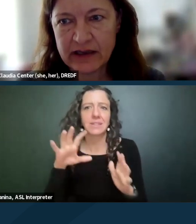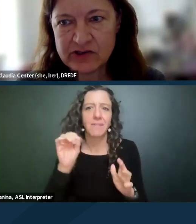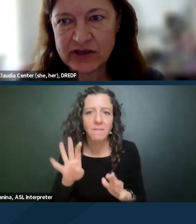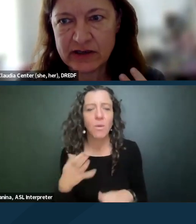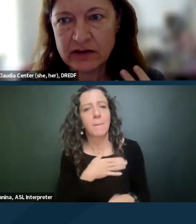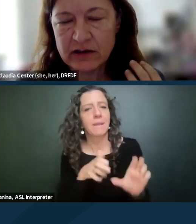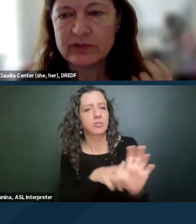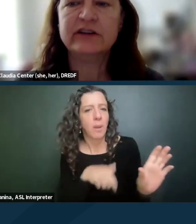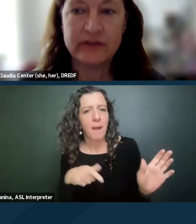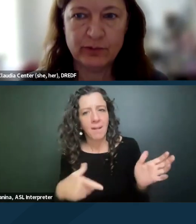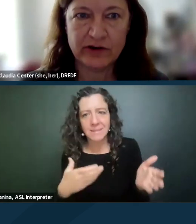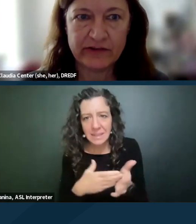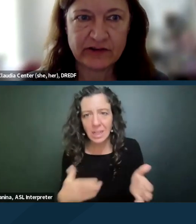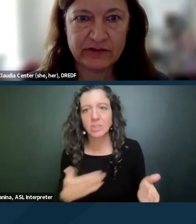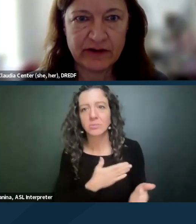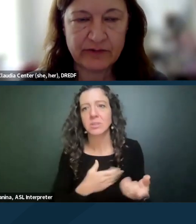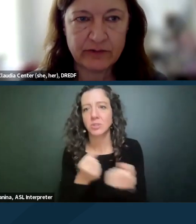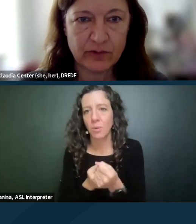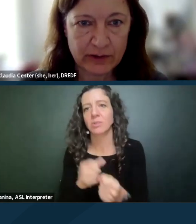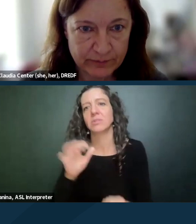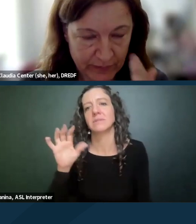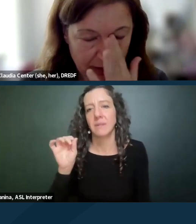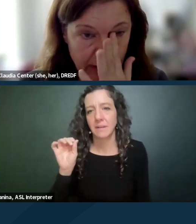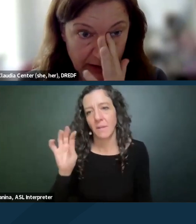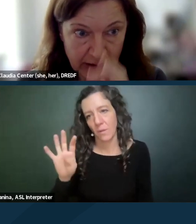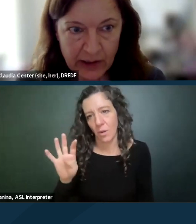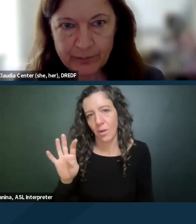this litigation. Please support Section 504.